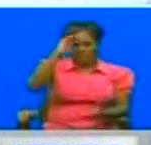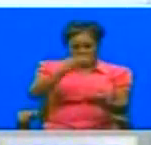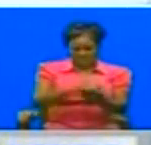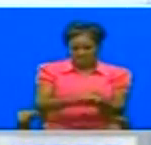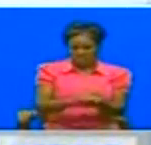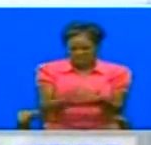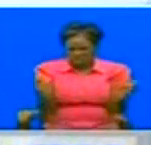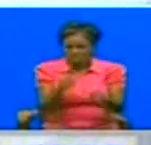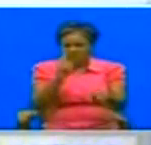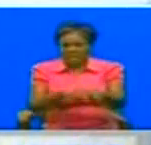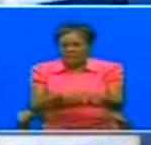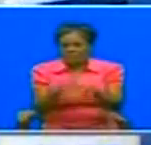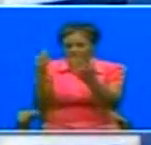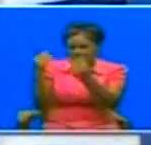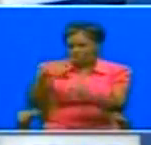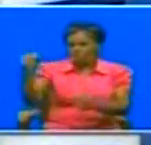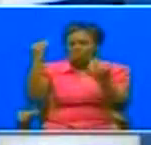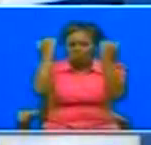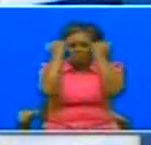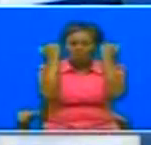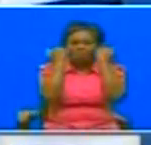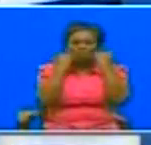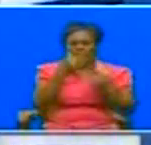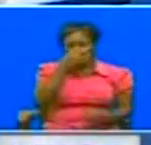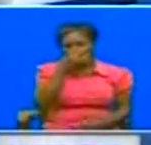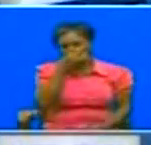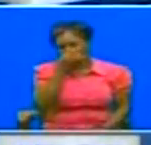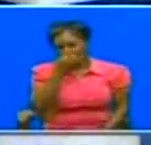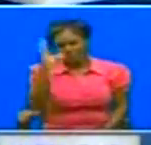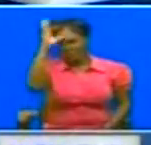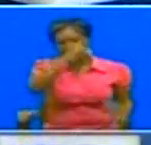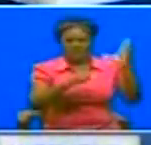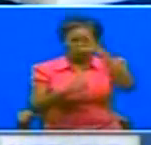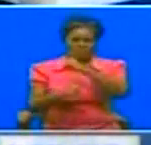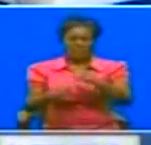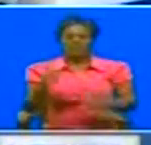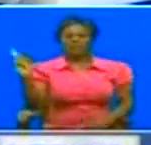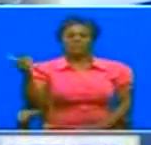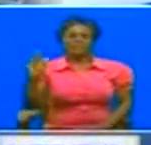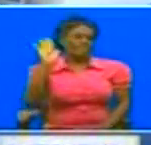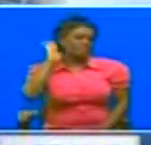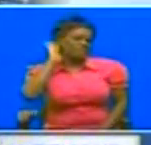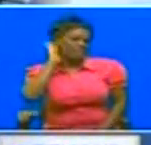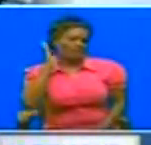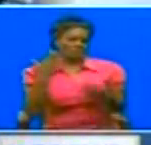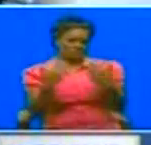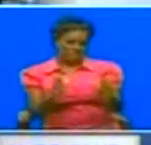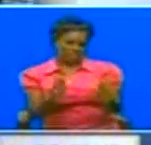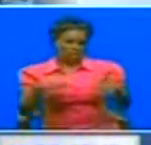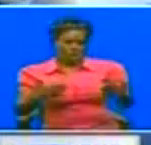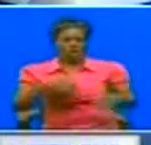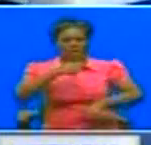court shortly. All right, Florence, assuming that the president has now heard or is now going to